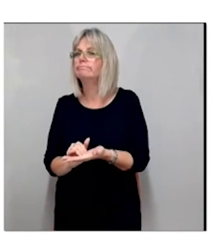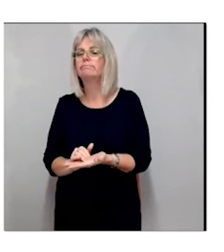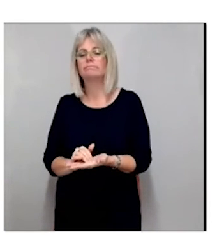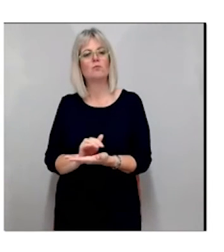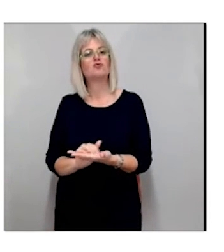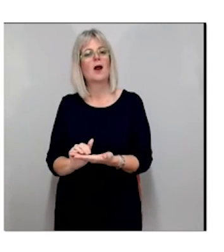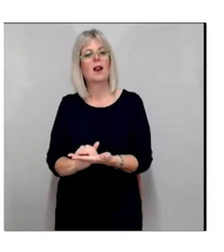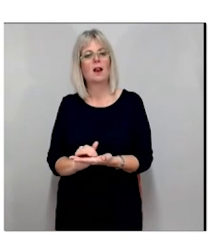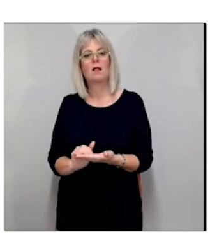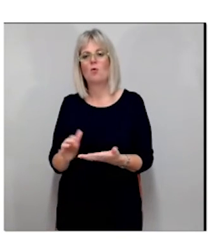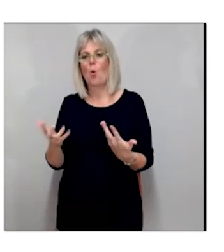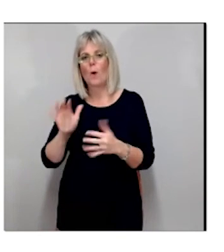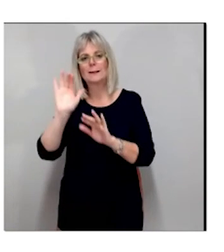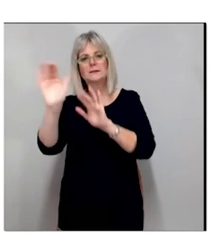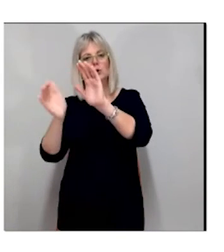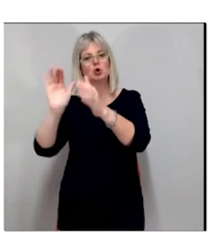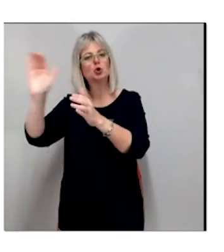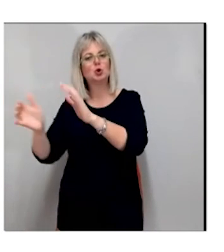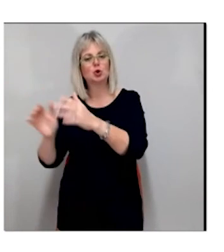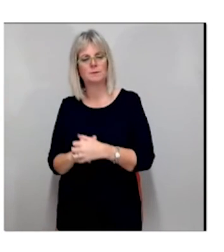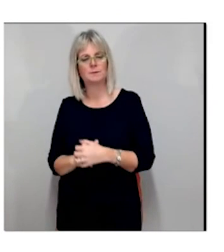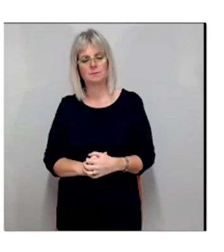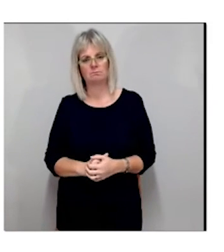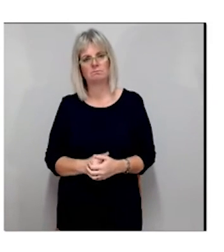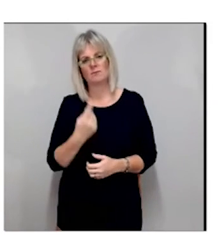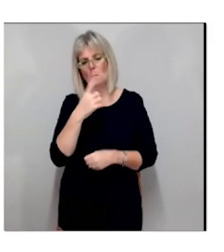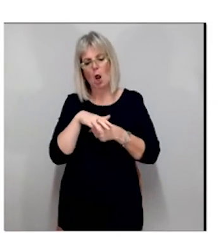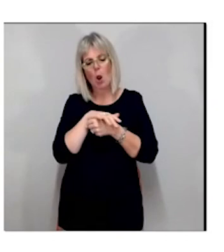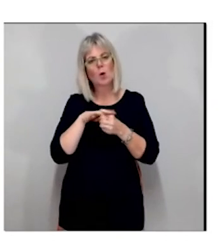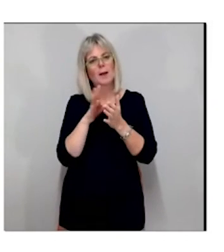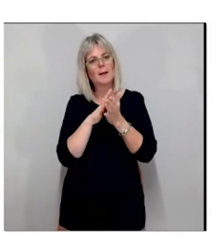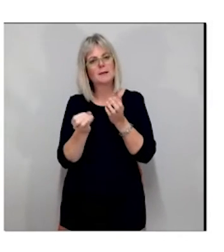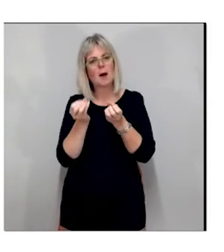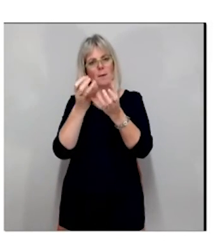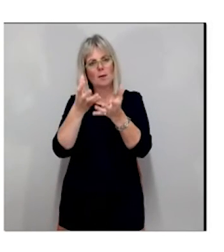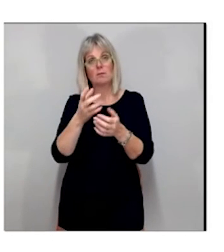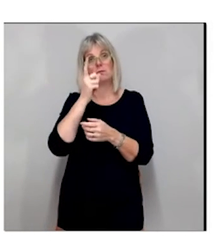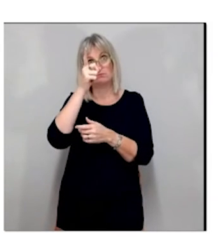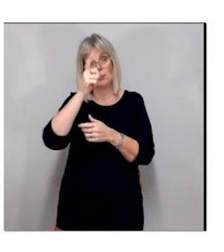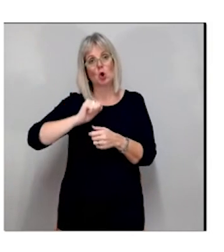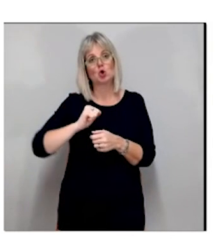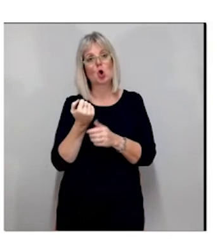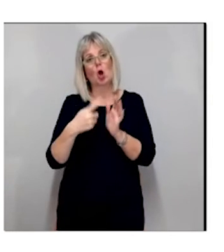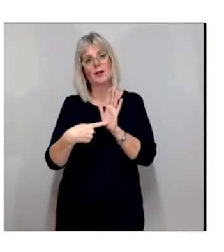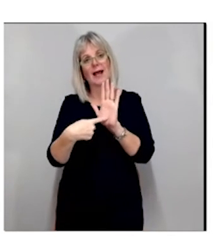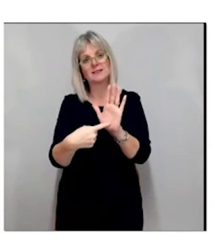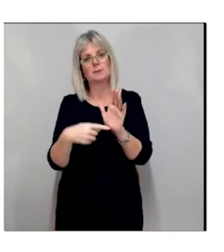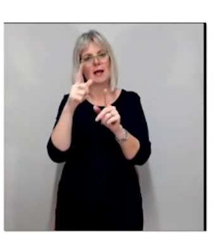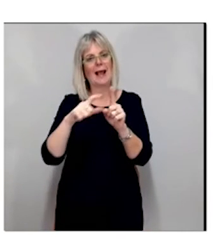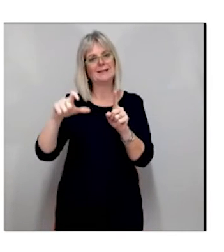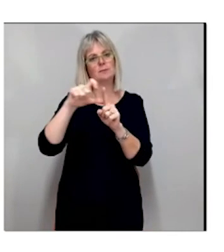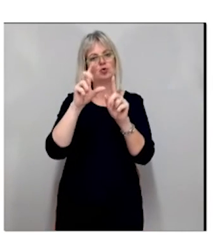braille. One local example of this is the Honours of Scotland exhibition, which is housed in Edinburgh Castle.